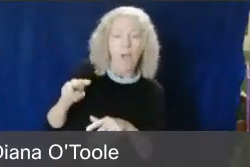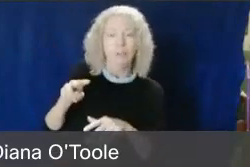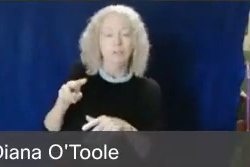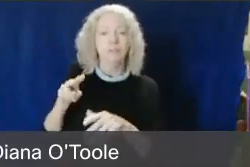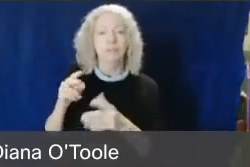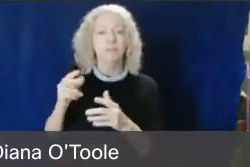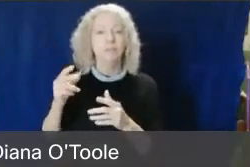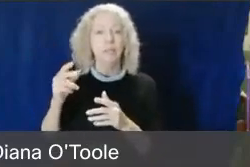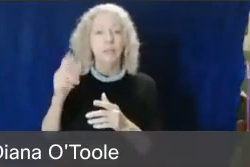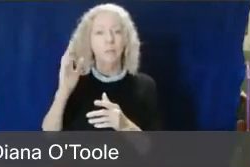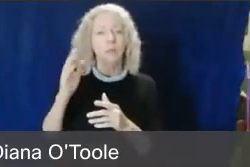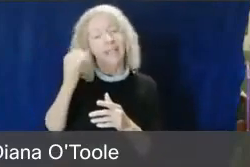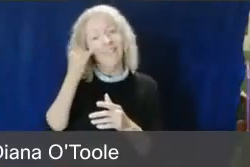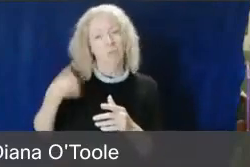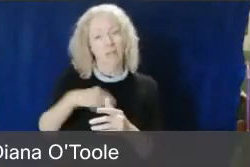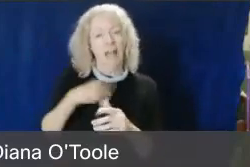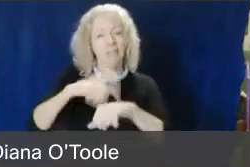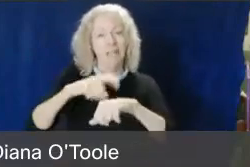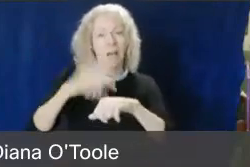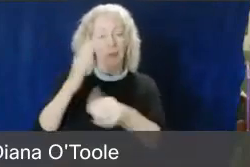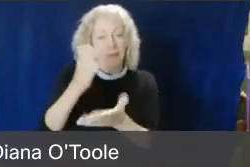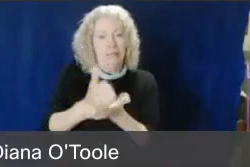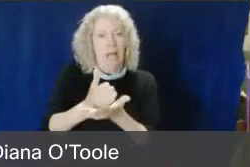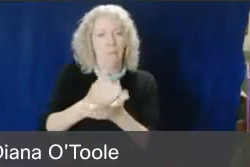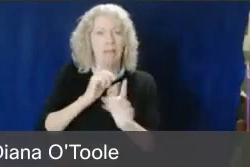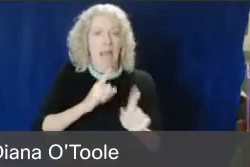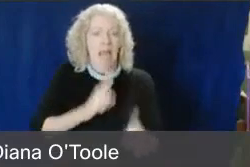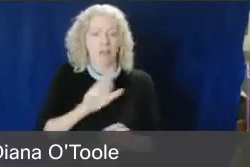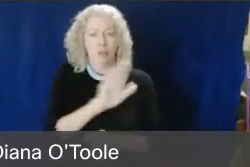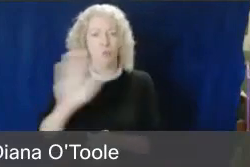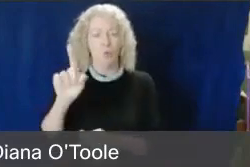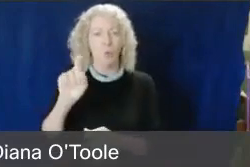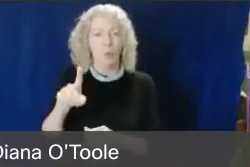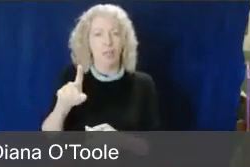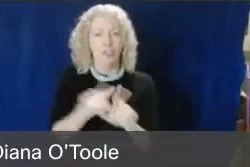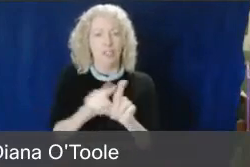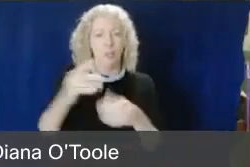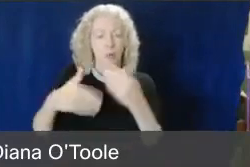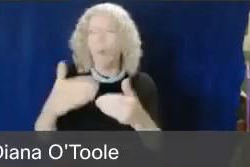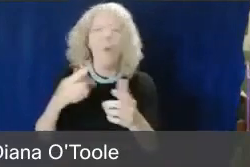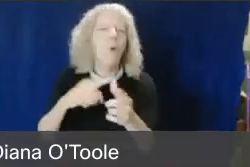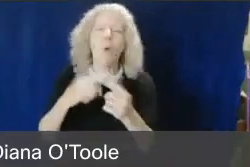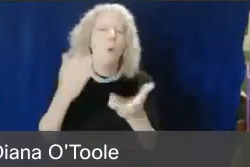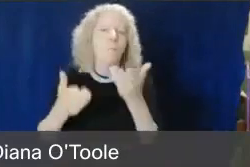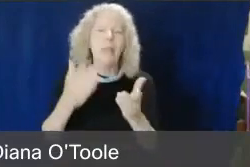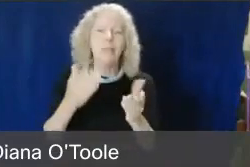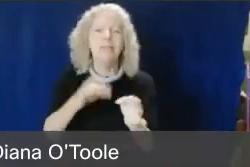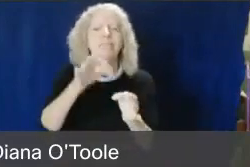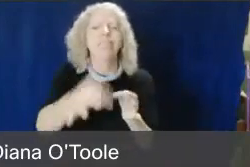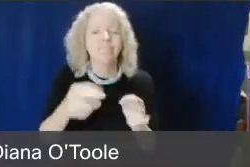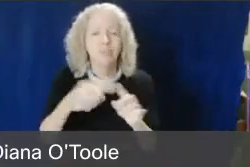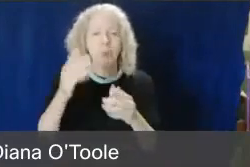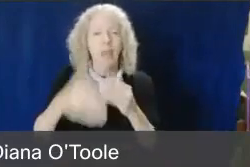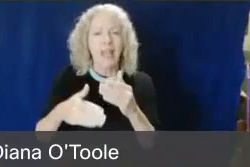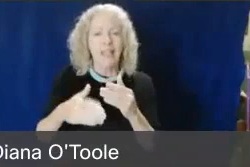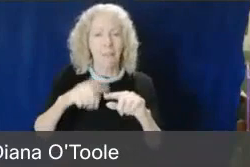If we can fit them in, we'll just stop and do some questions along the way, or we may just collect them all at the end, depending on how many questions are